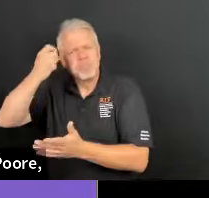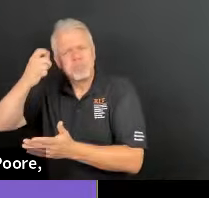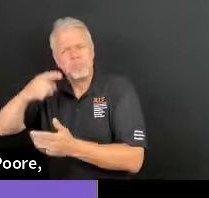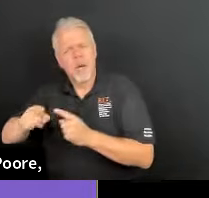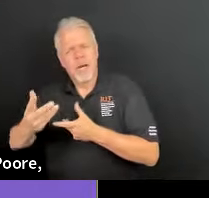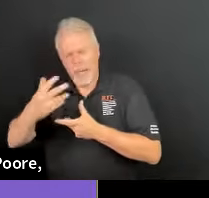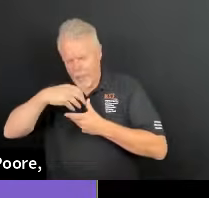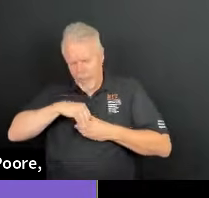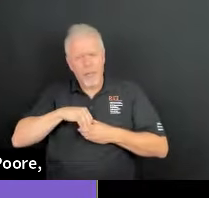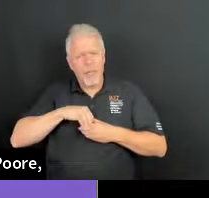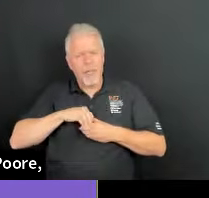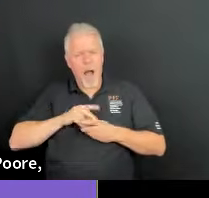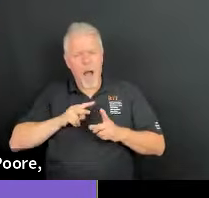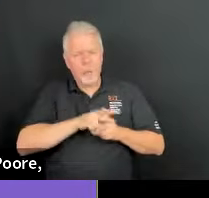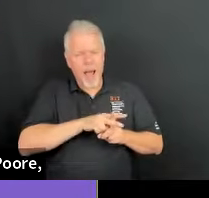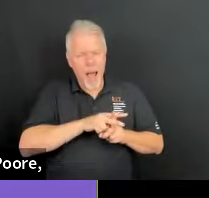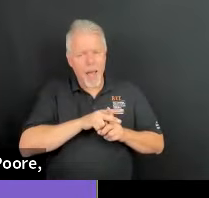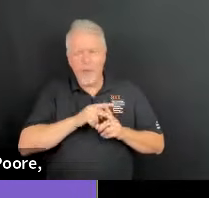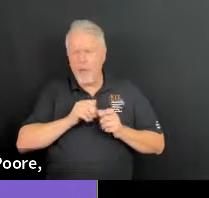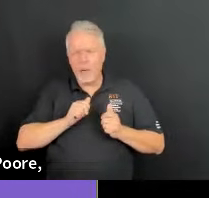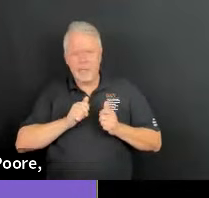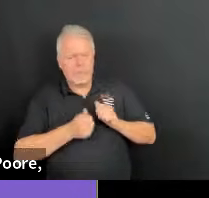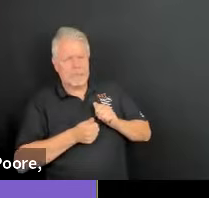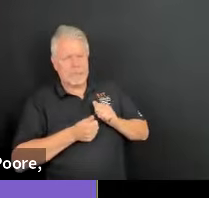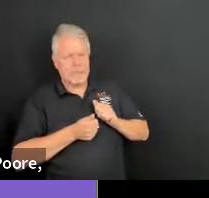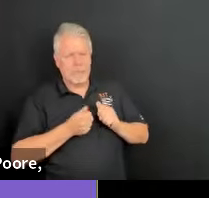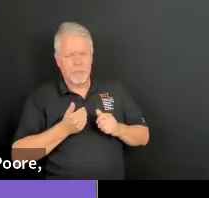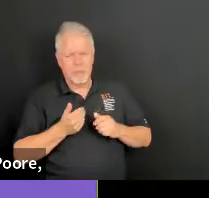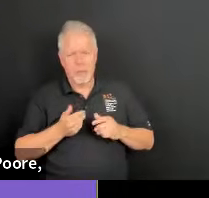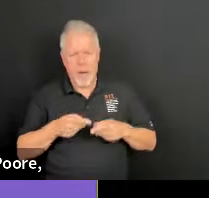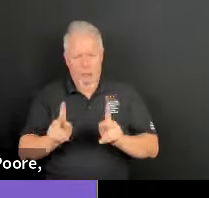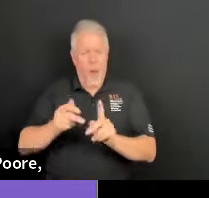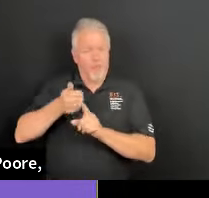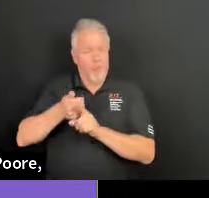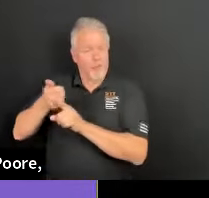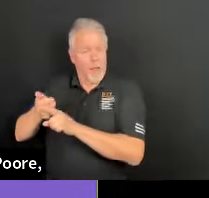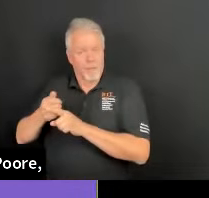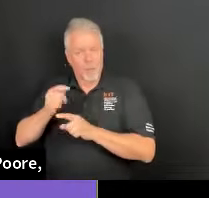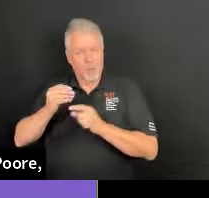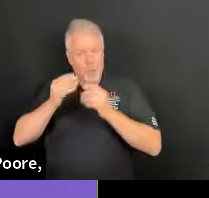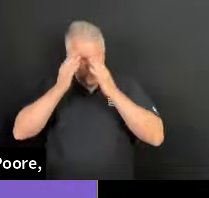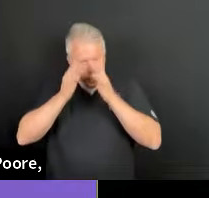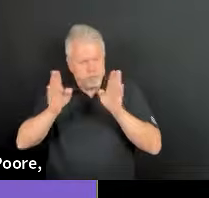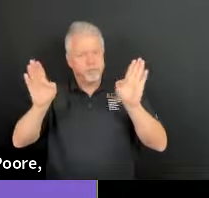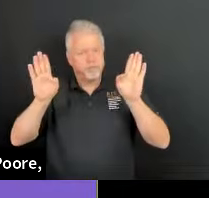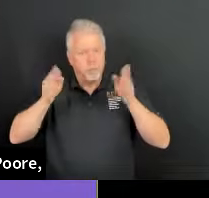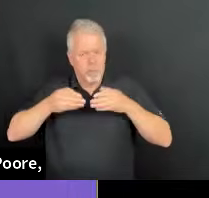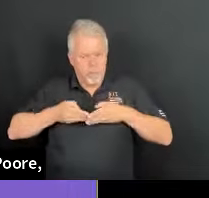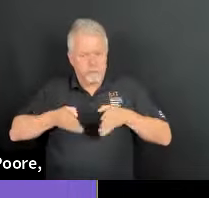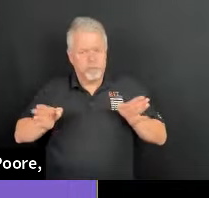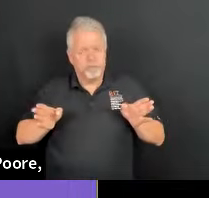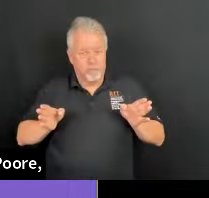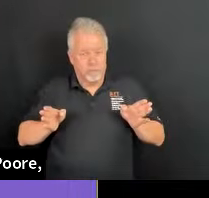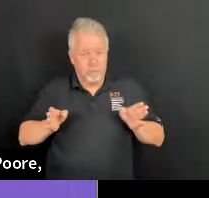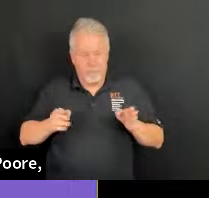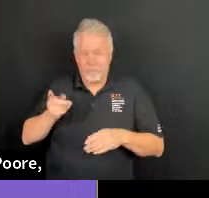treatment process because they lack that mindfulness to apply and allow themselves to change